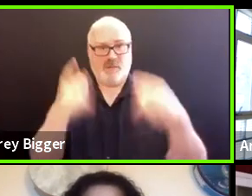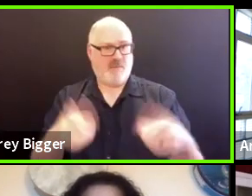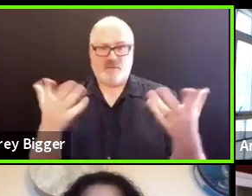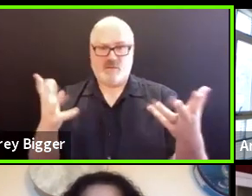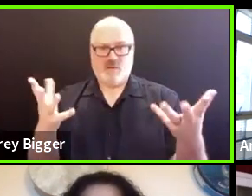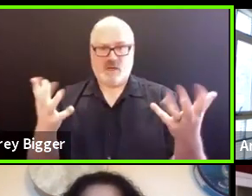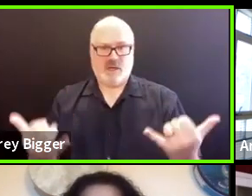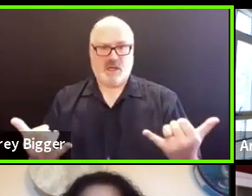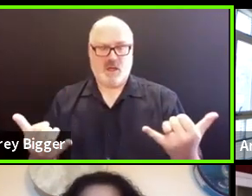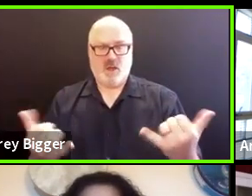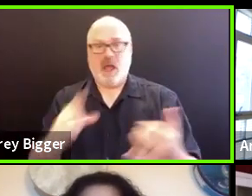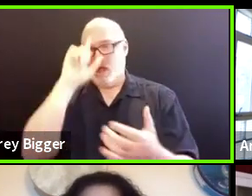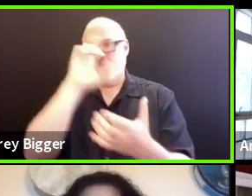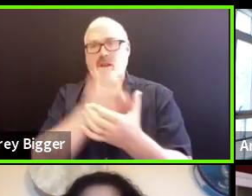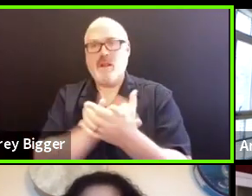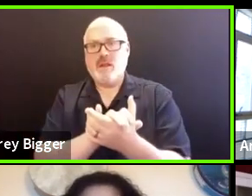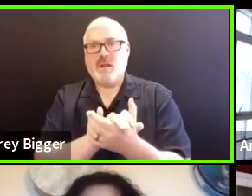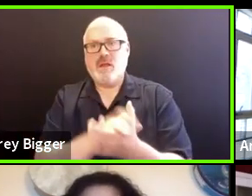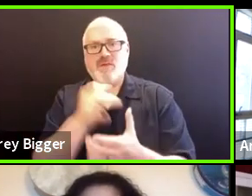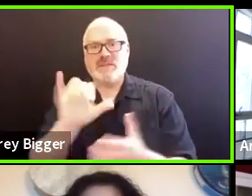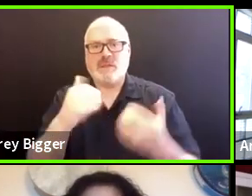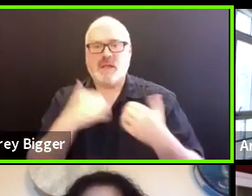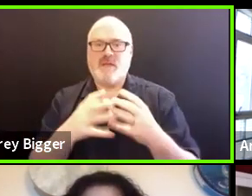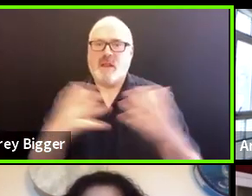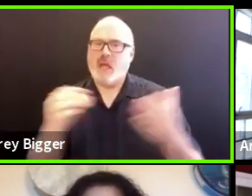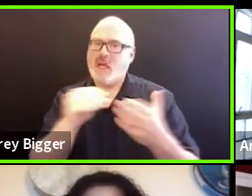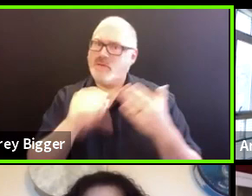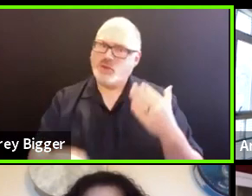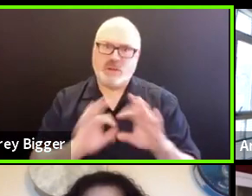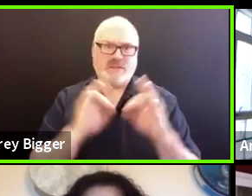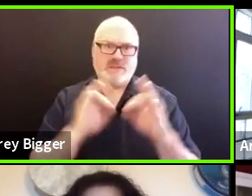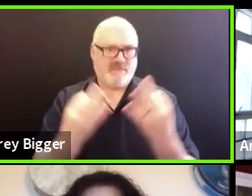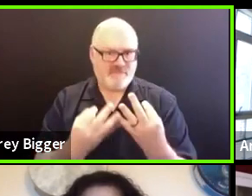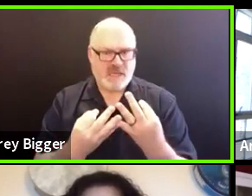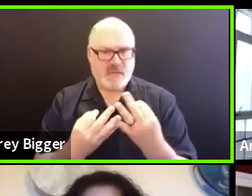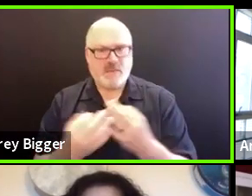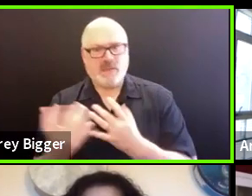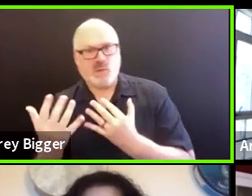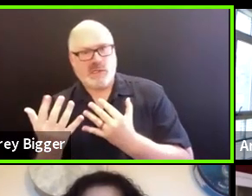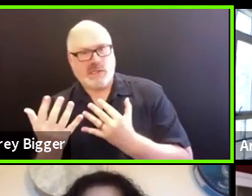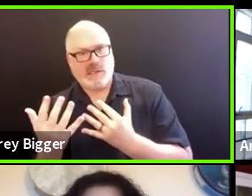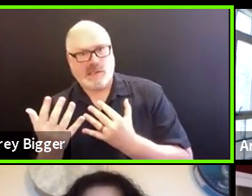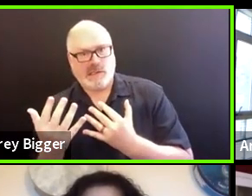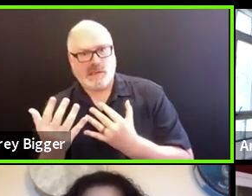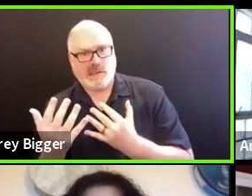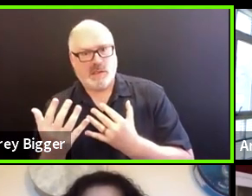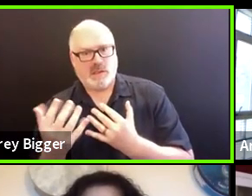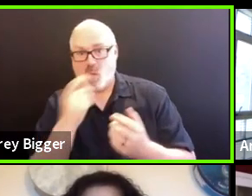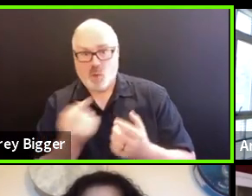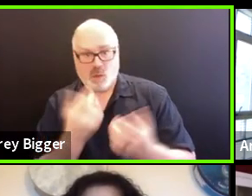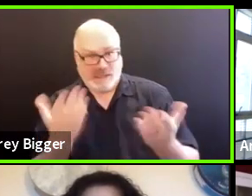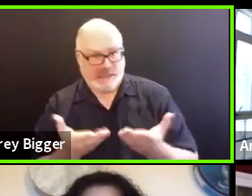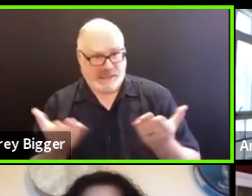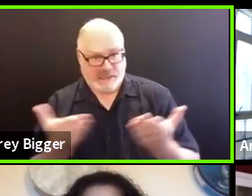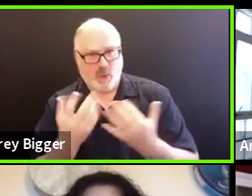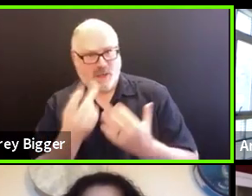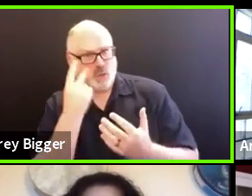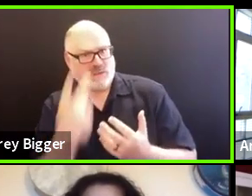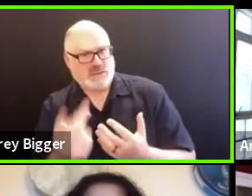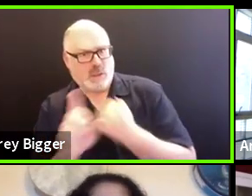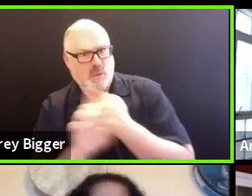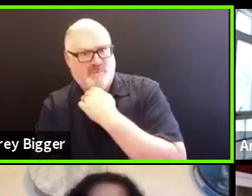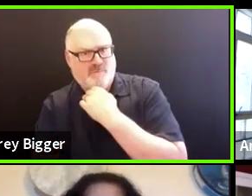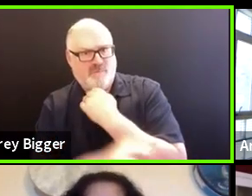I do believe though that we still have lots of students and families on the sidelines, not only here, but across the country, that are waiting to see what fall looks